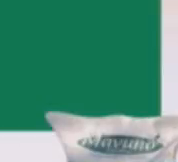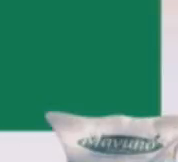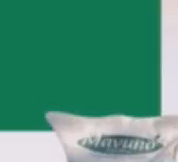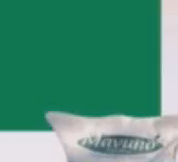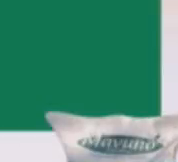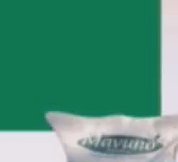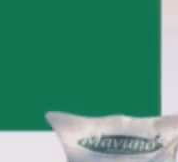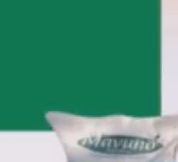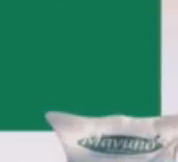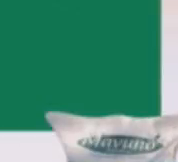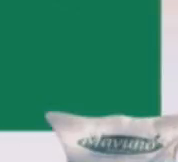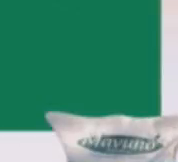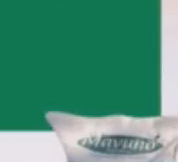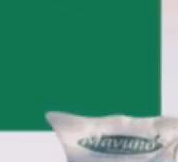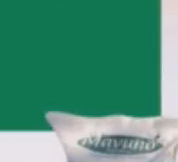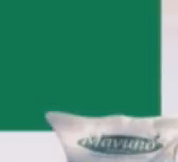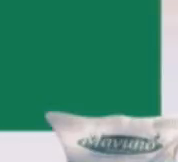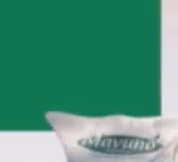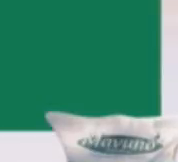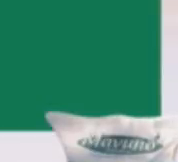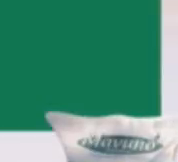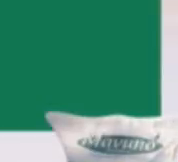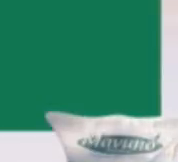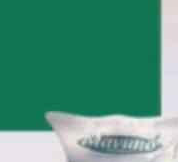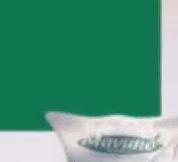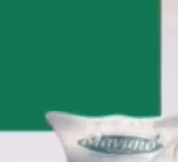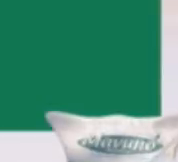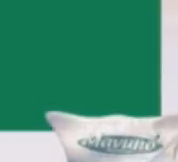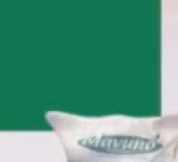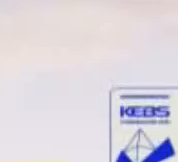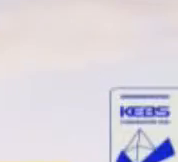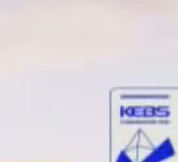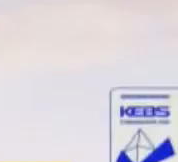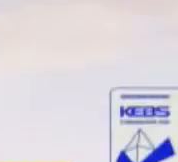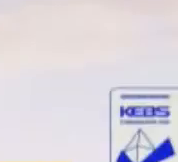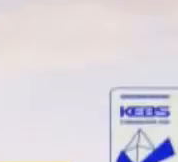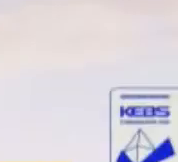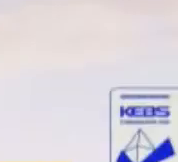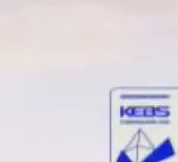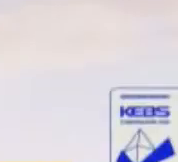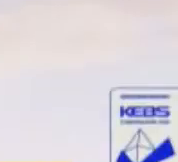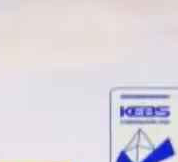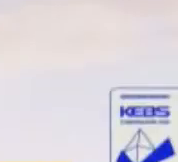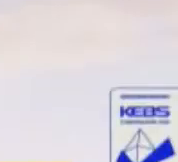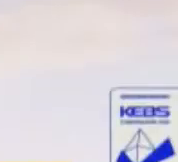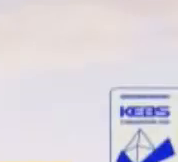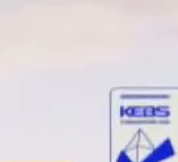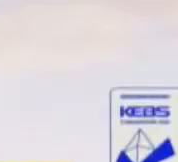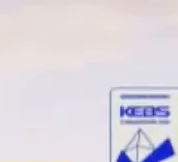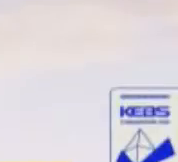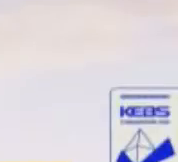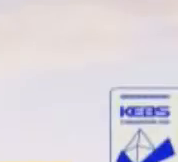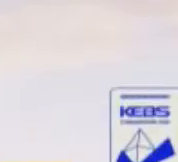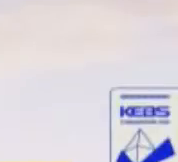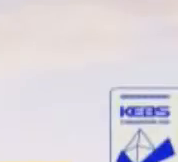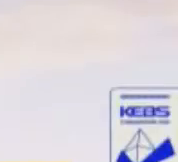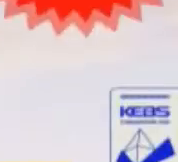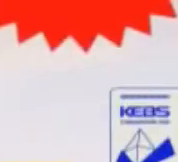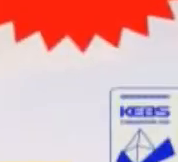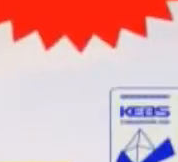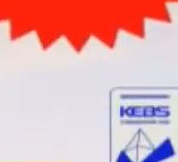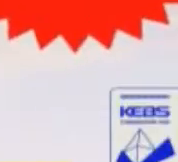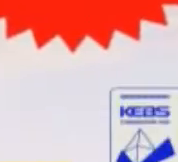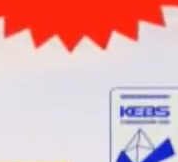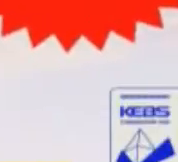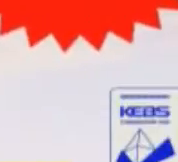done before top dressing to ensure they don't regrow. More than 500,000 farmers in Kenya can have easy access at affordable